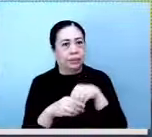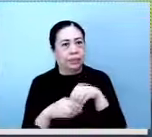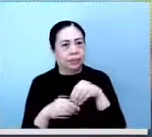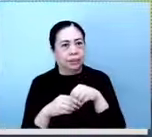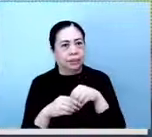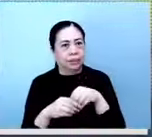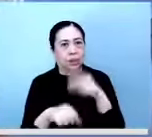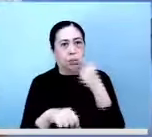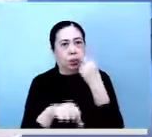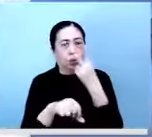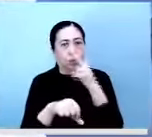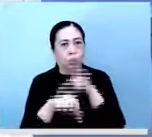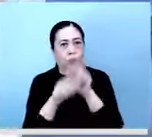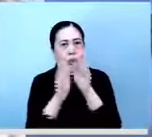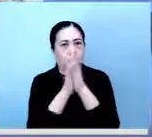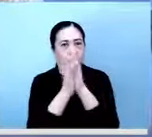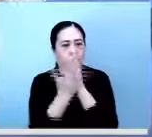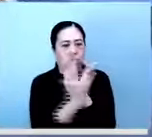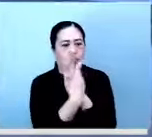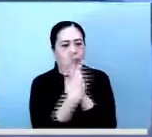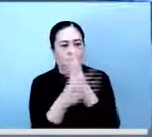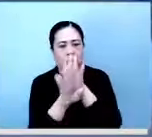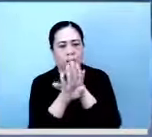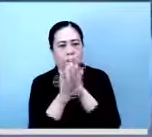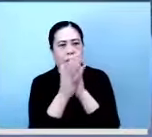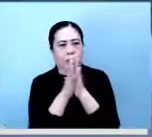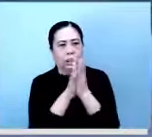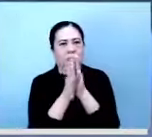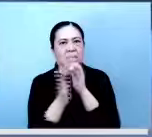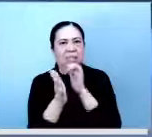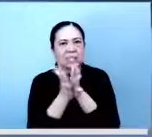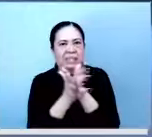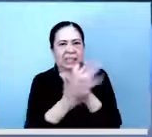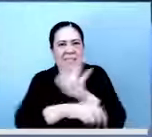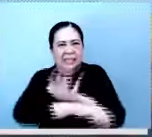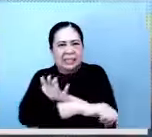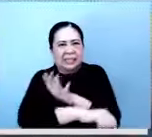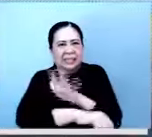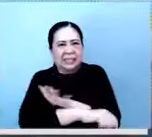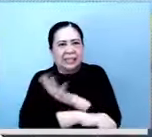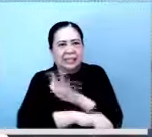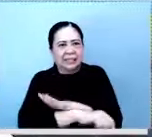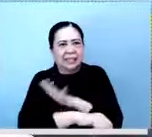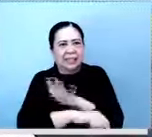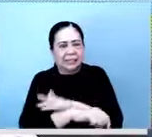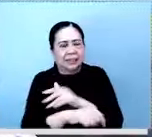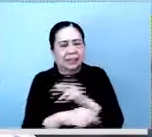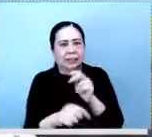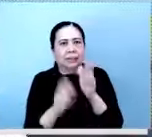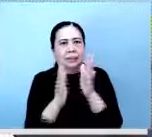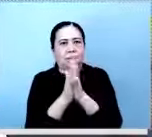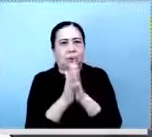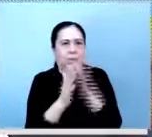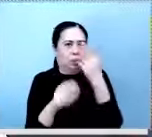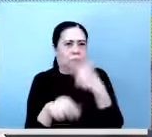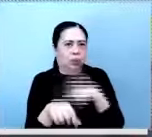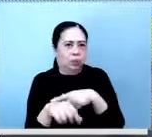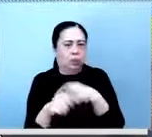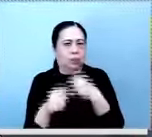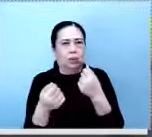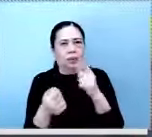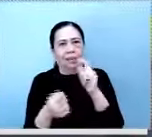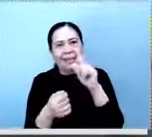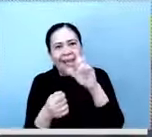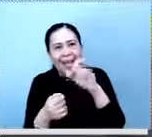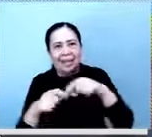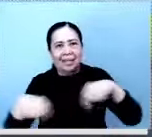double lining yes. to avoid skin chafing. Parang hindi nagagasgas yung skin nila even though dumapa sila sa mga thighs. Yes,